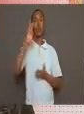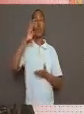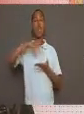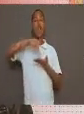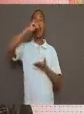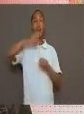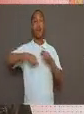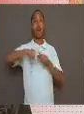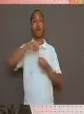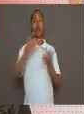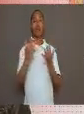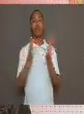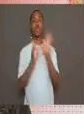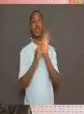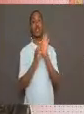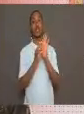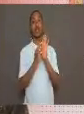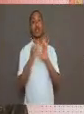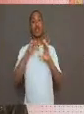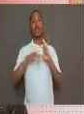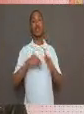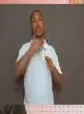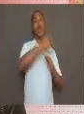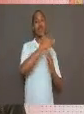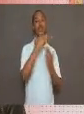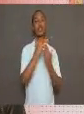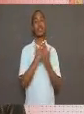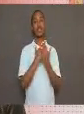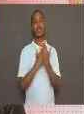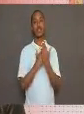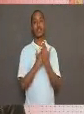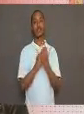more about oxidation number in your next lesson.